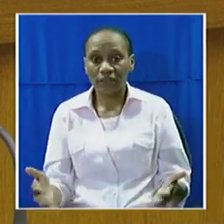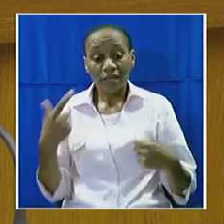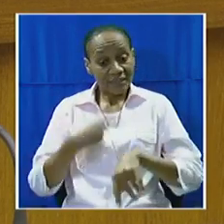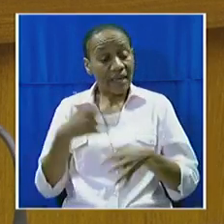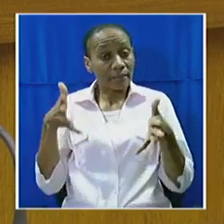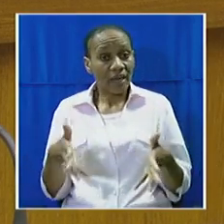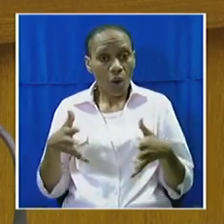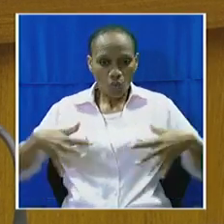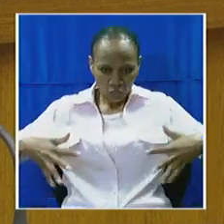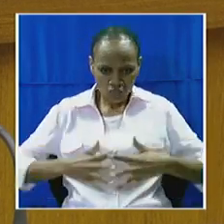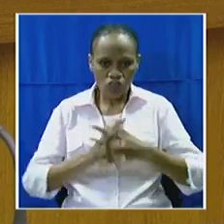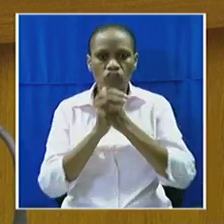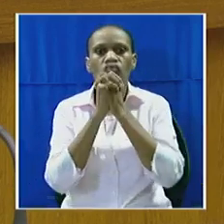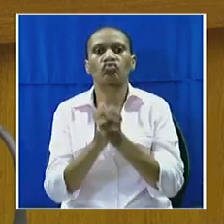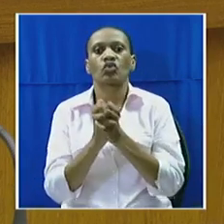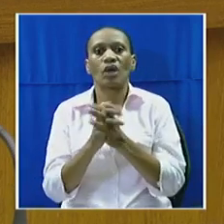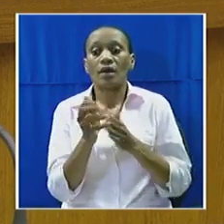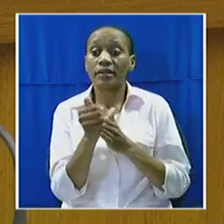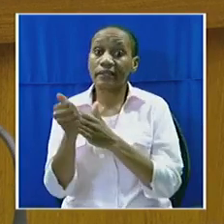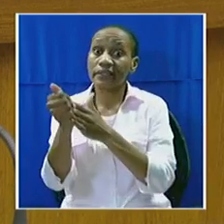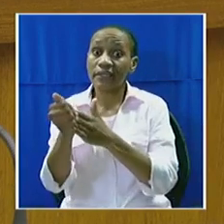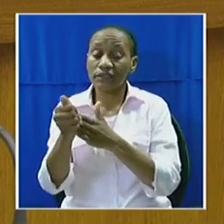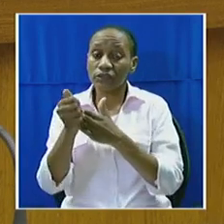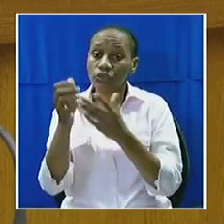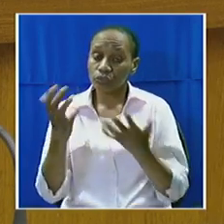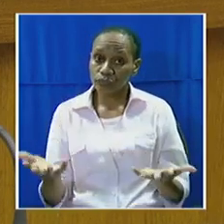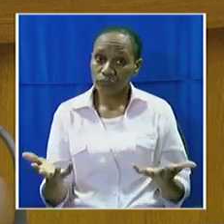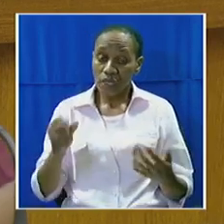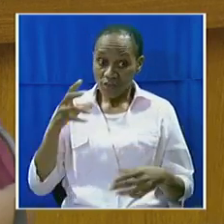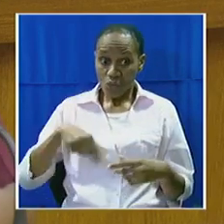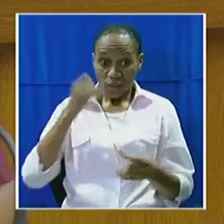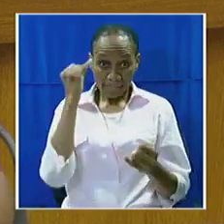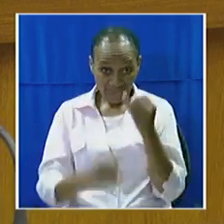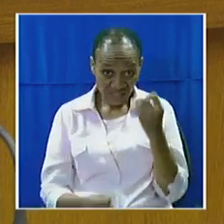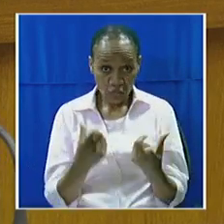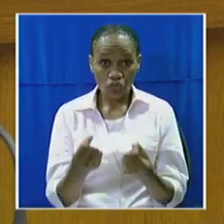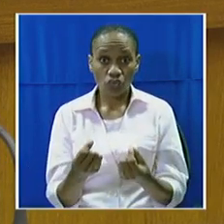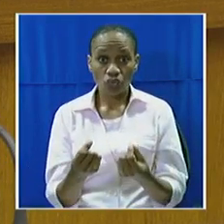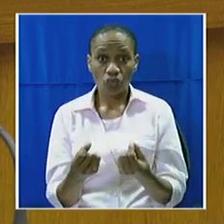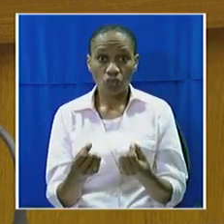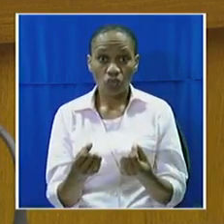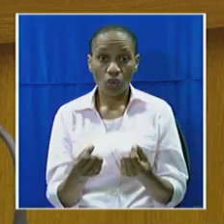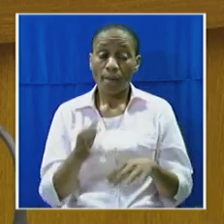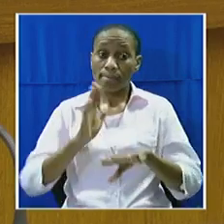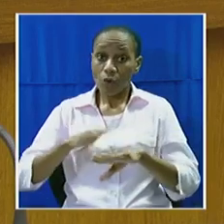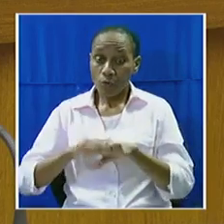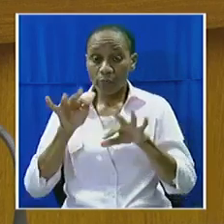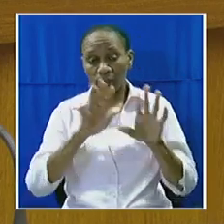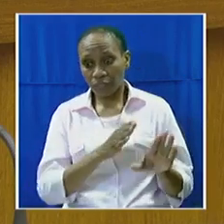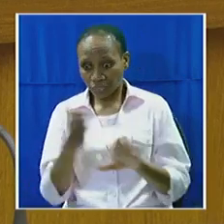for united and decisive leadership. If we get this wrong, there will be preventable loss of